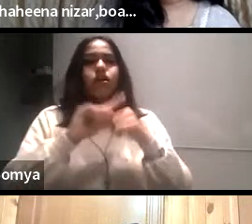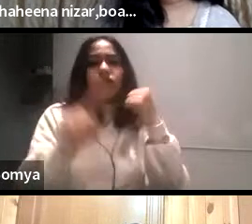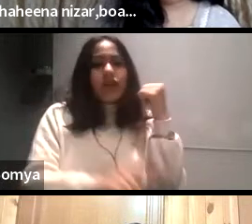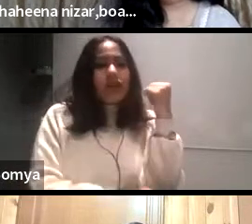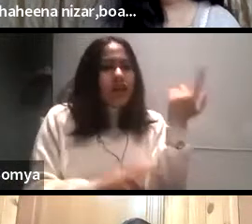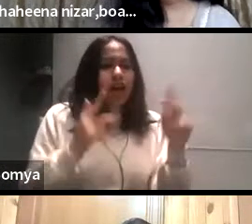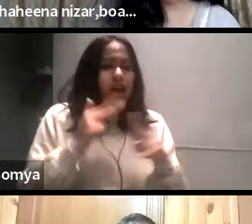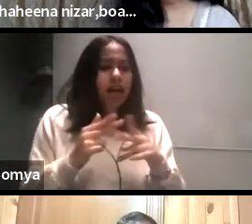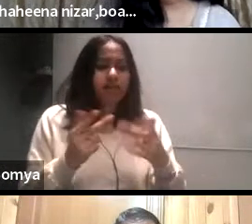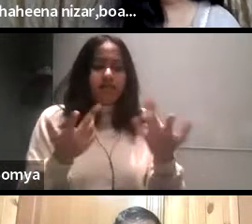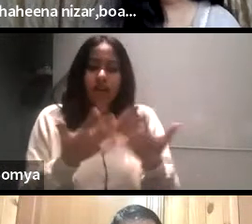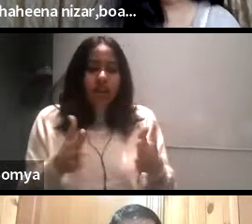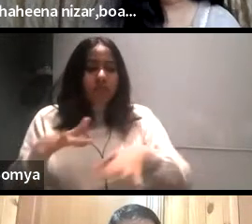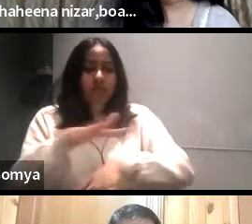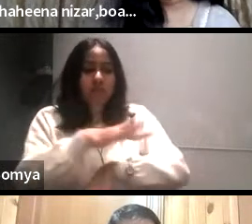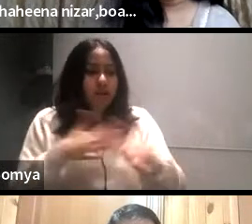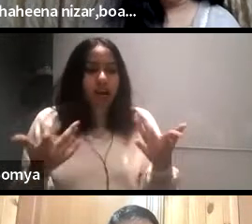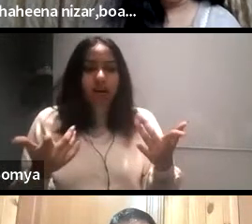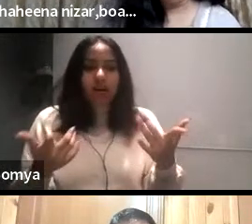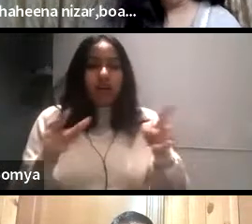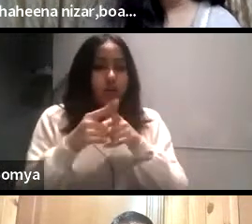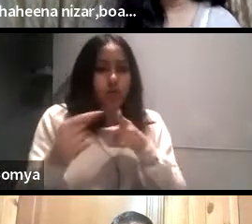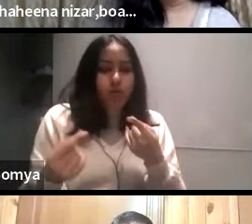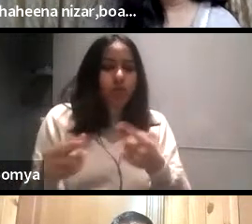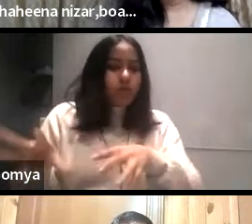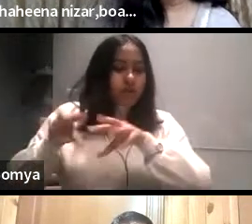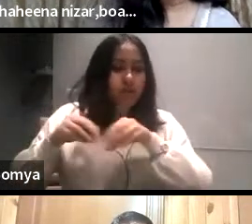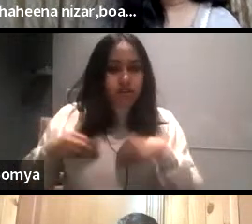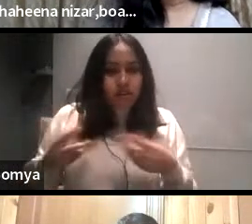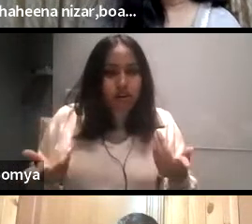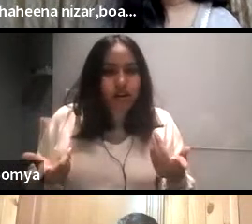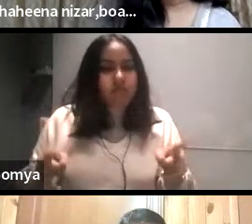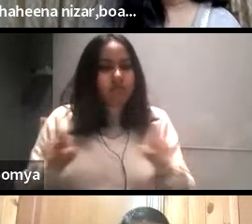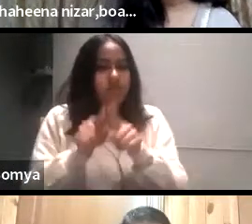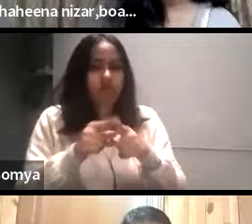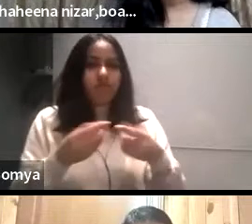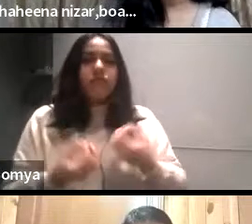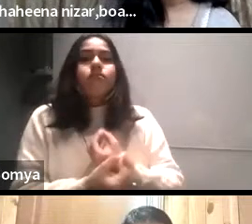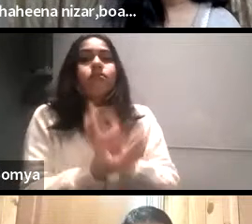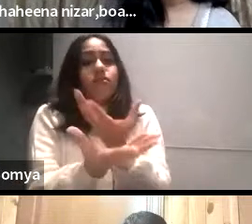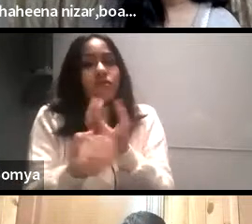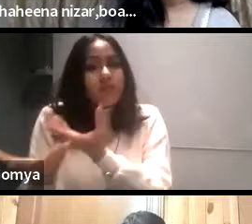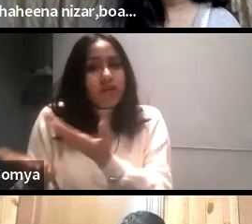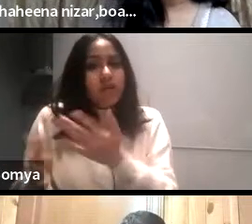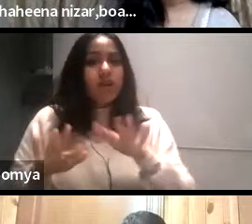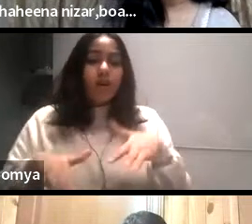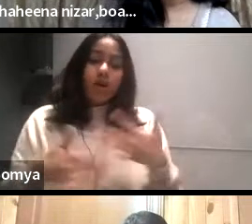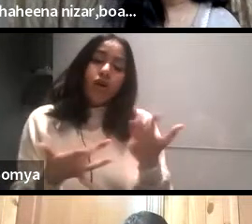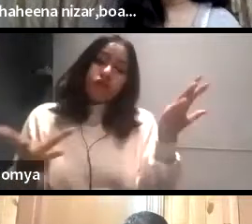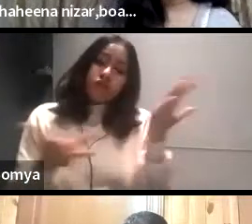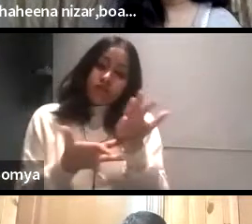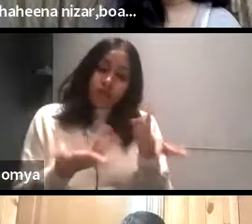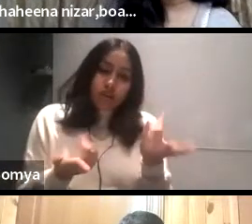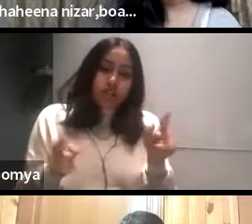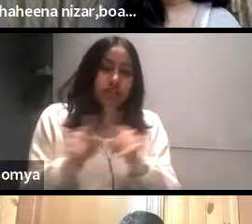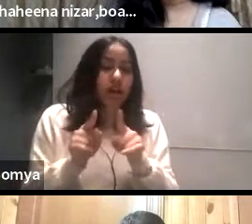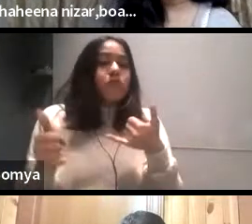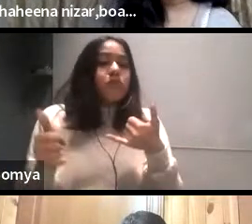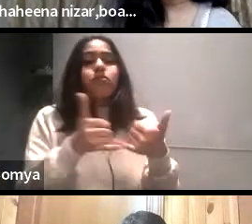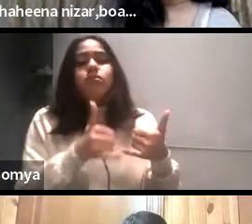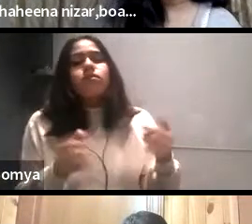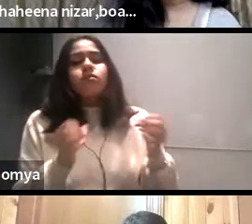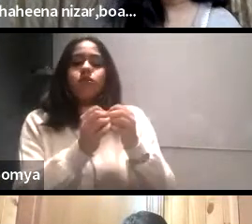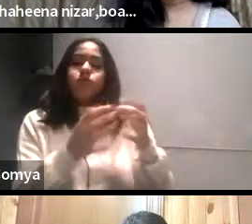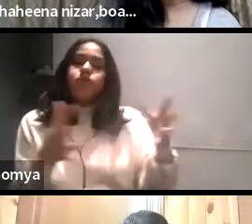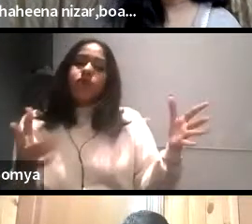whatever preparations and whatever adaptations that we need to make, and how the technology can play a